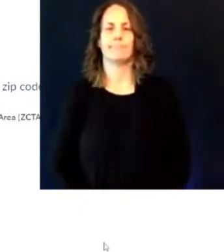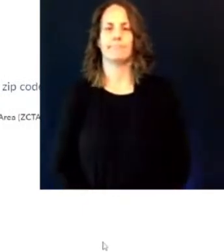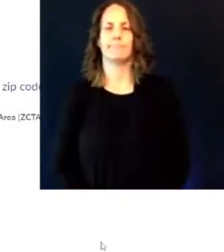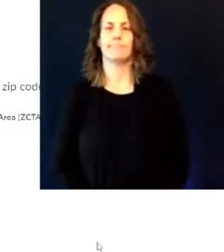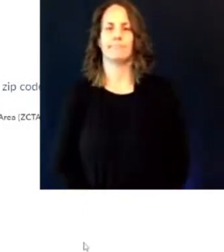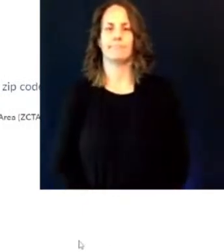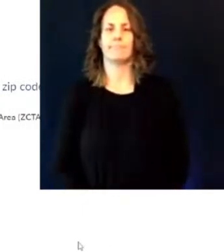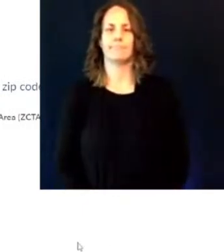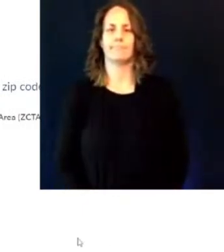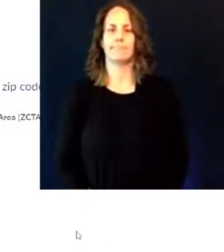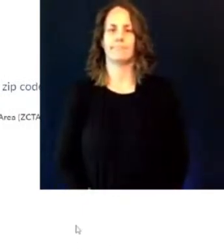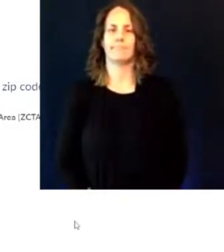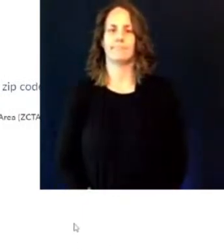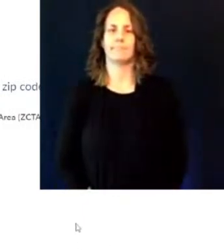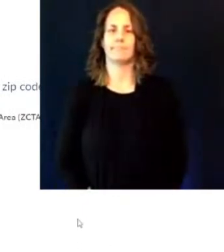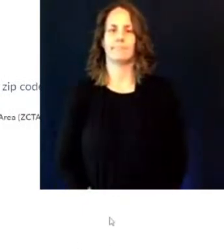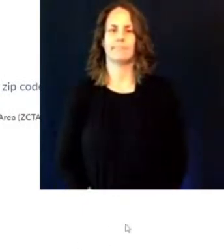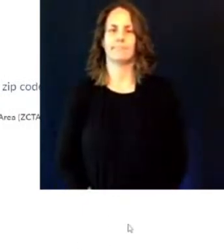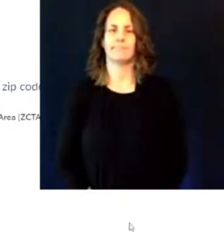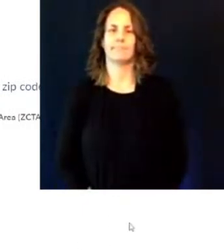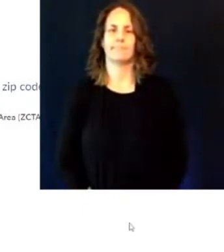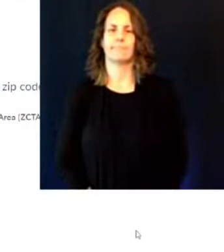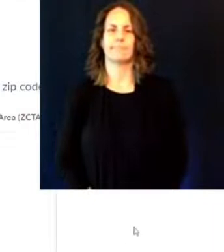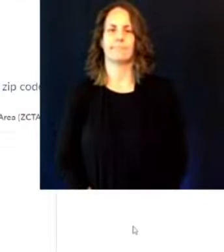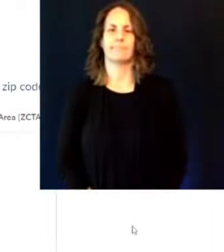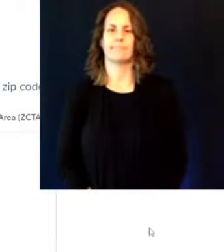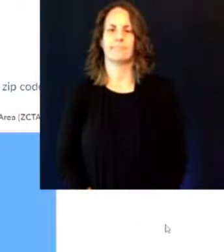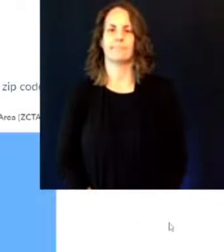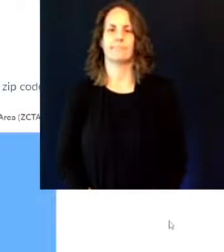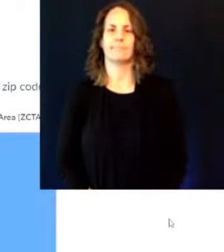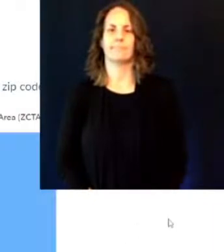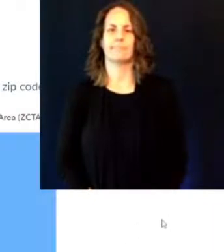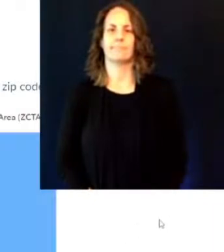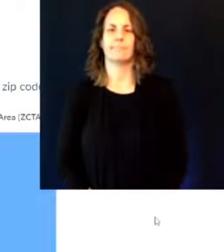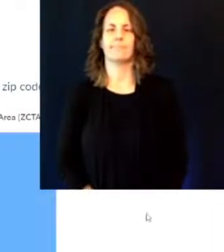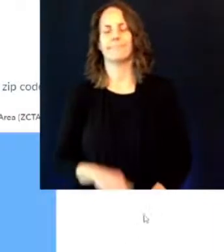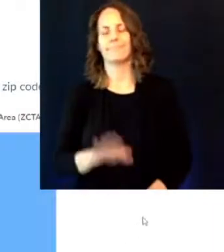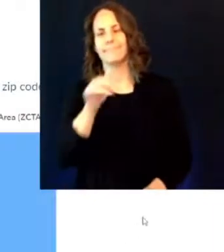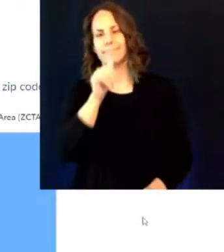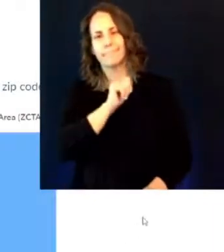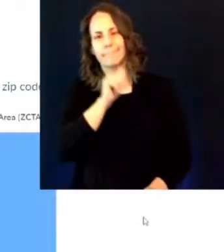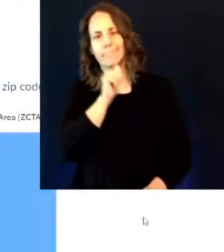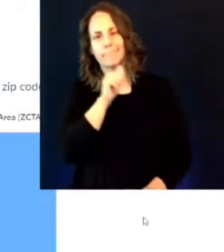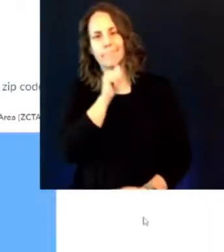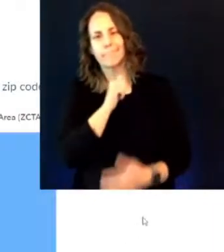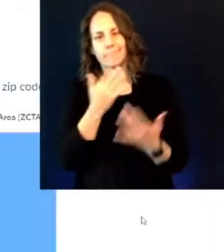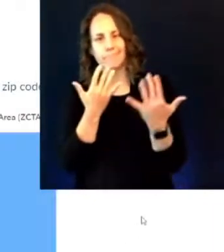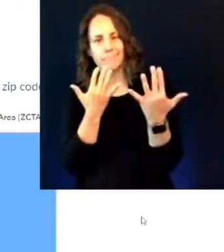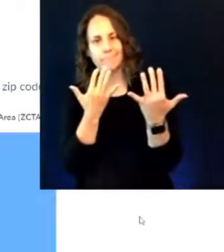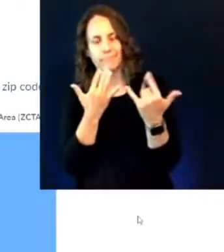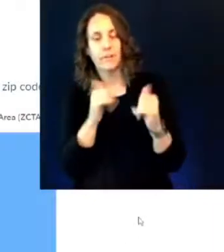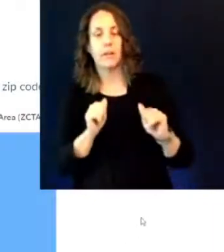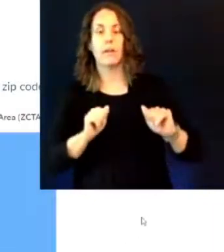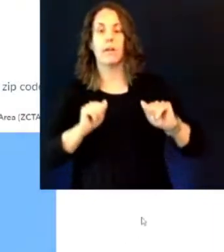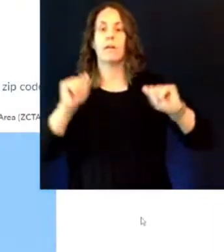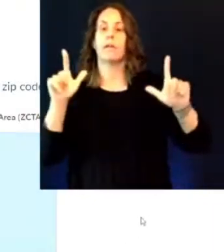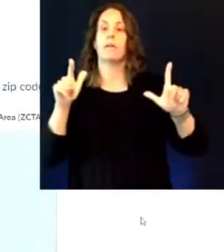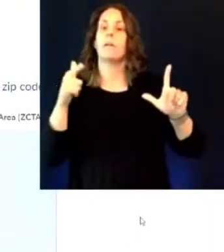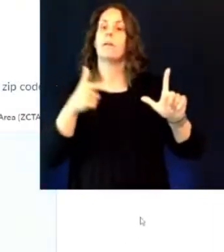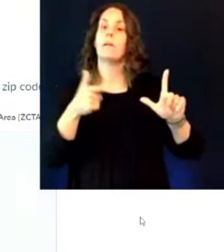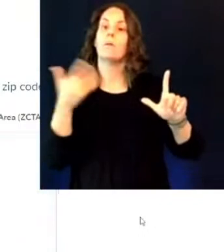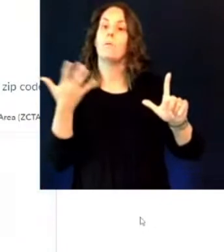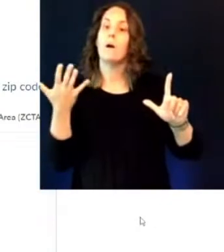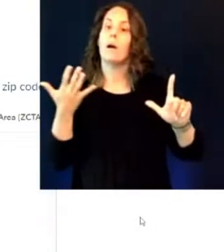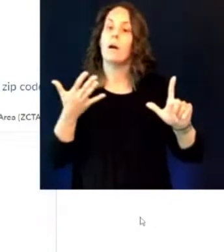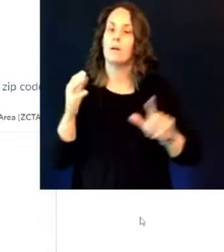And what you're going to see here as you look at the maps as they get loaded is that the 7-day average case rate is now shown using the